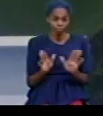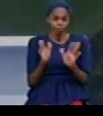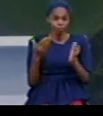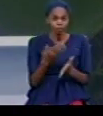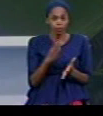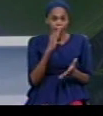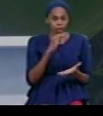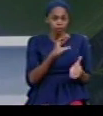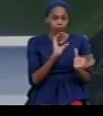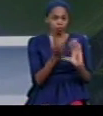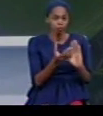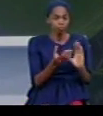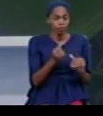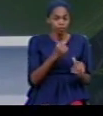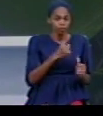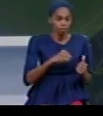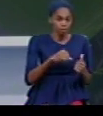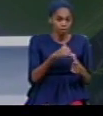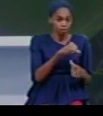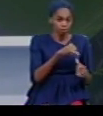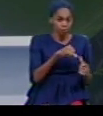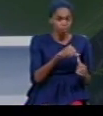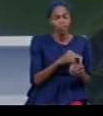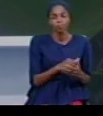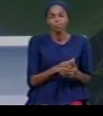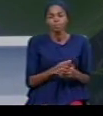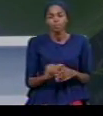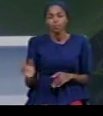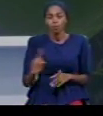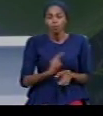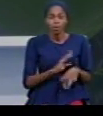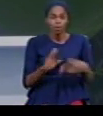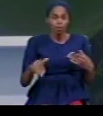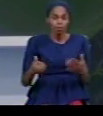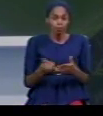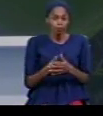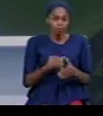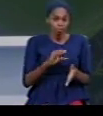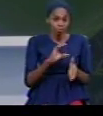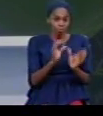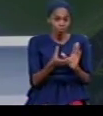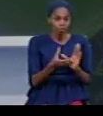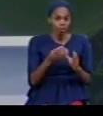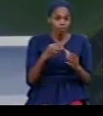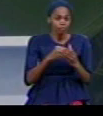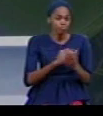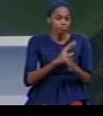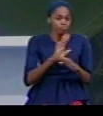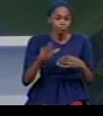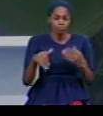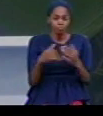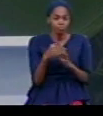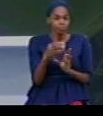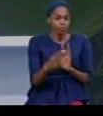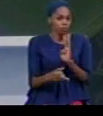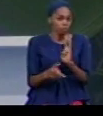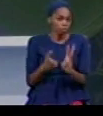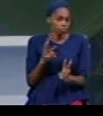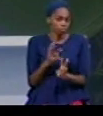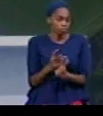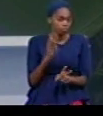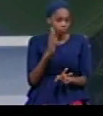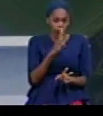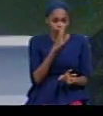the converts of this program globally will be meeting at